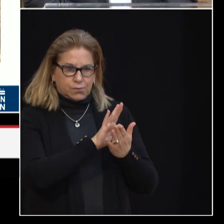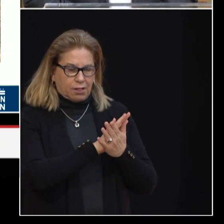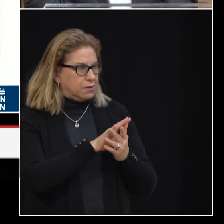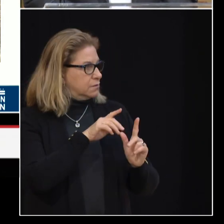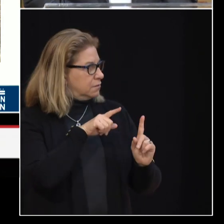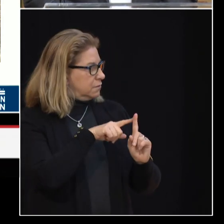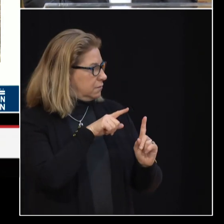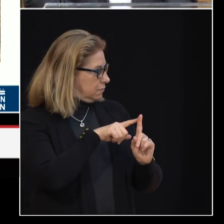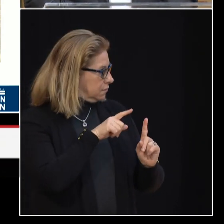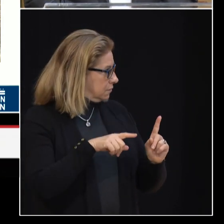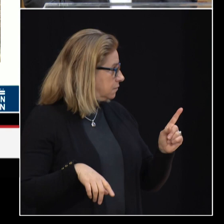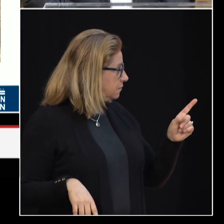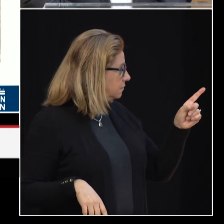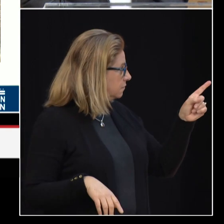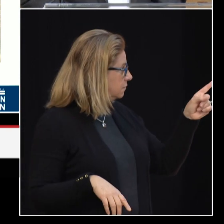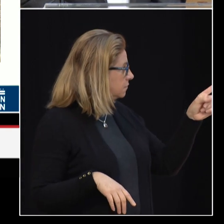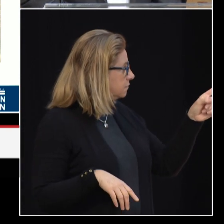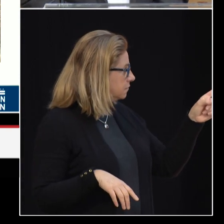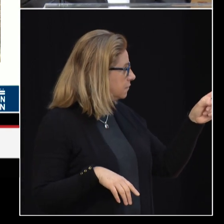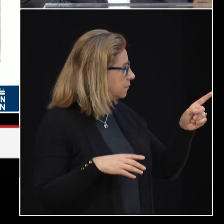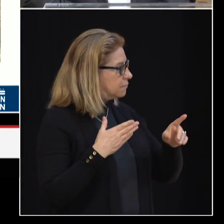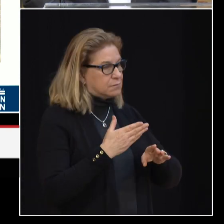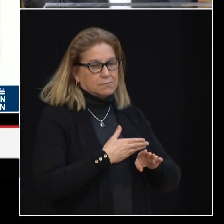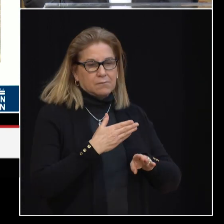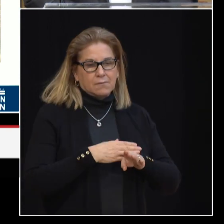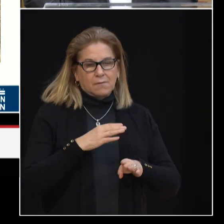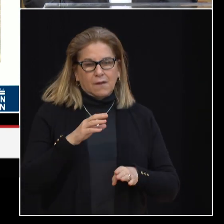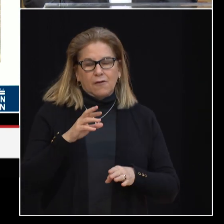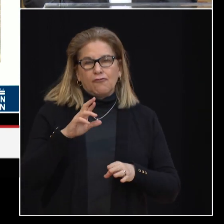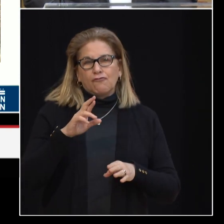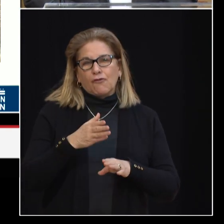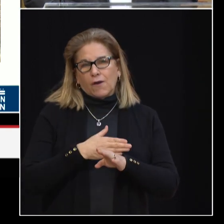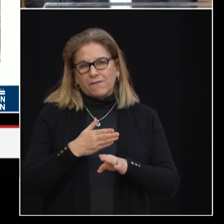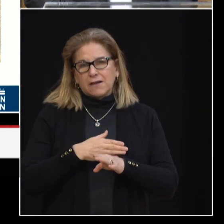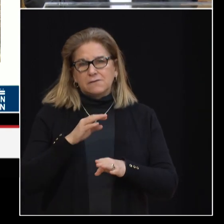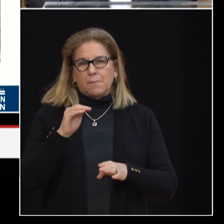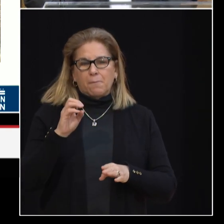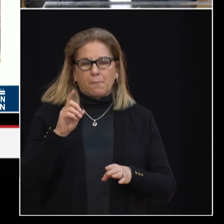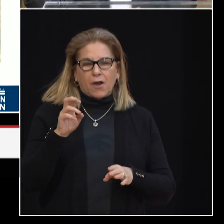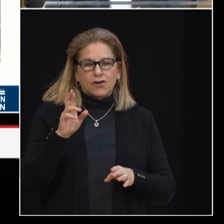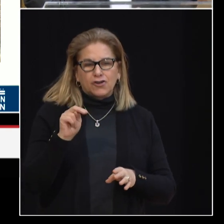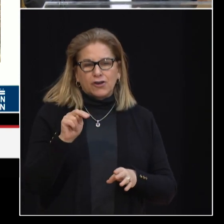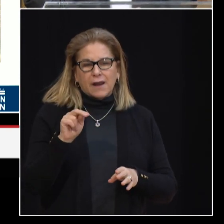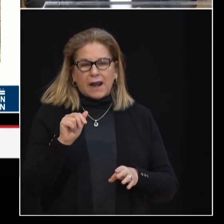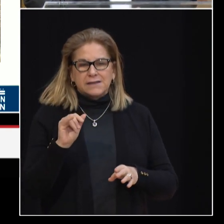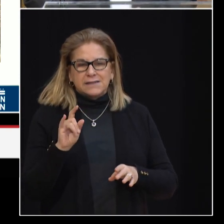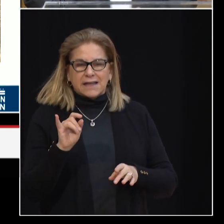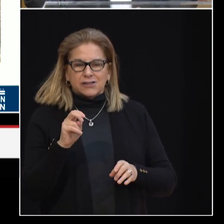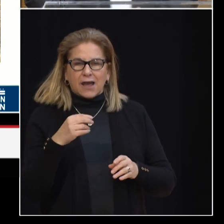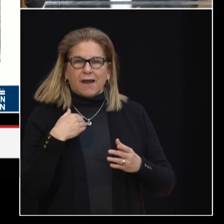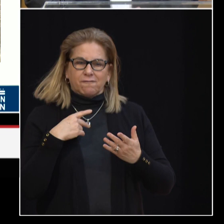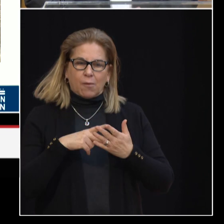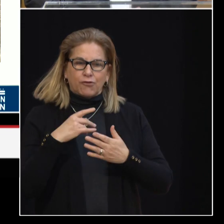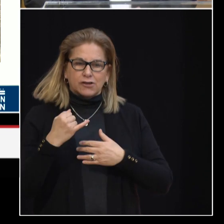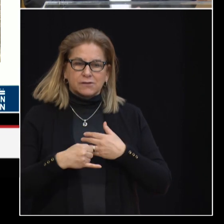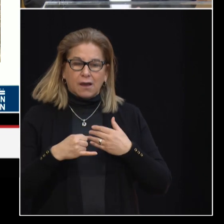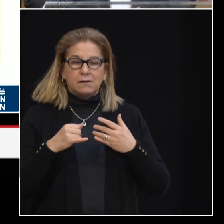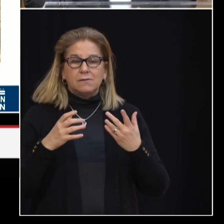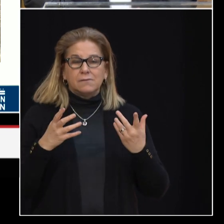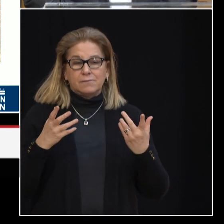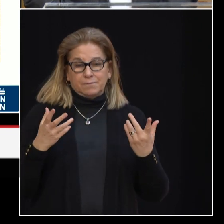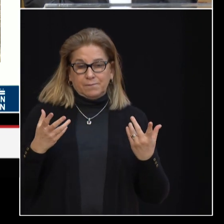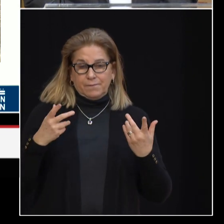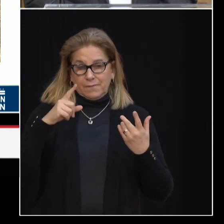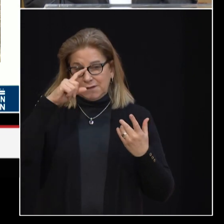will be a combination of new construction and renovation. There is a project completion date of summer of